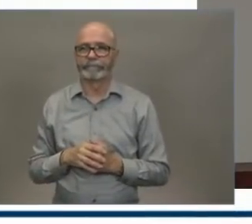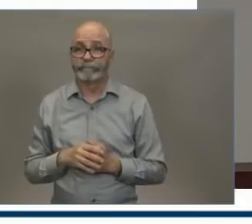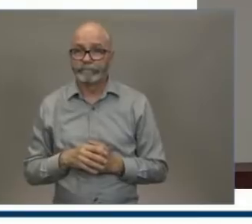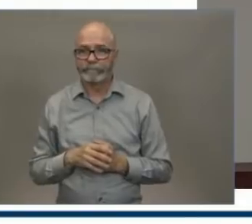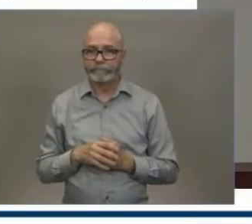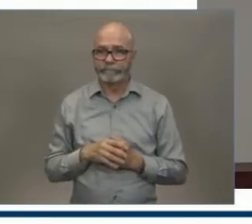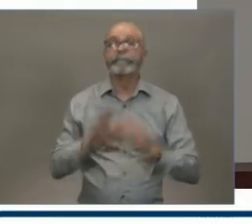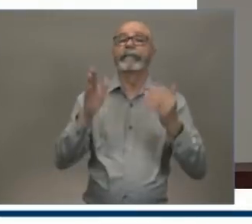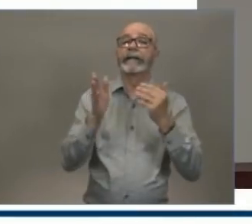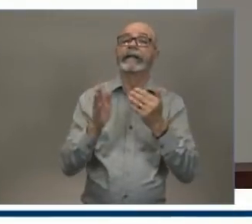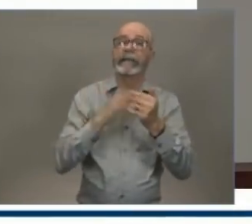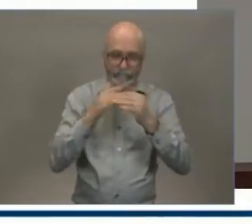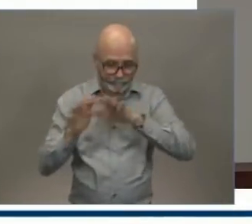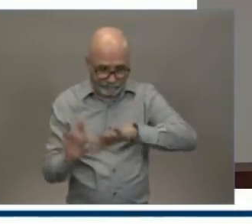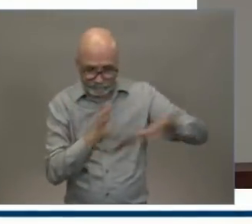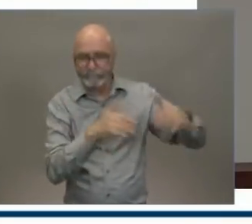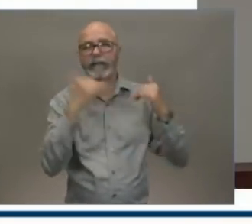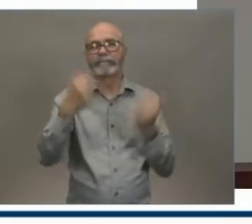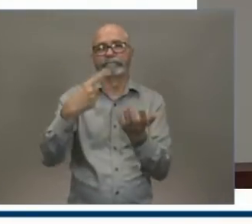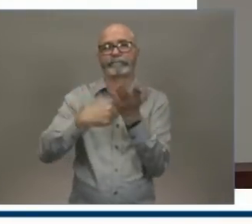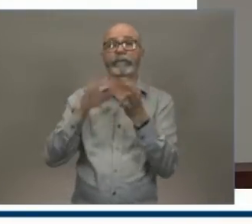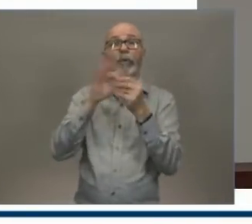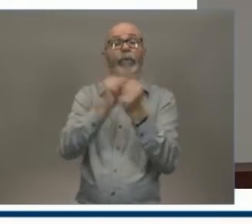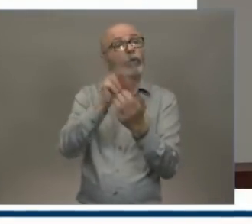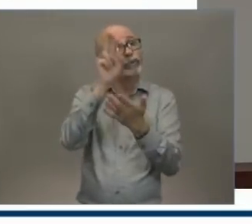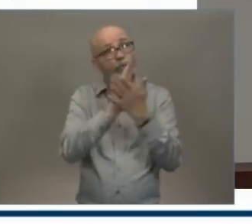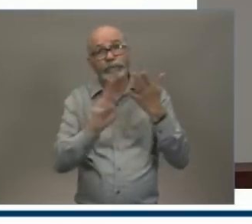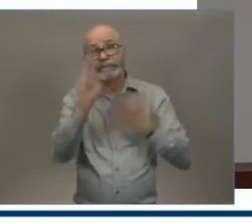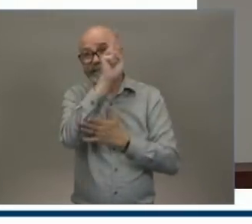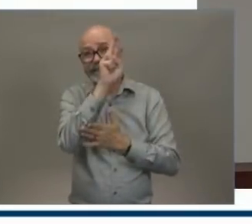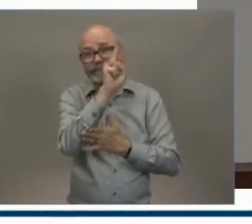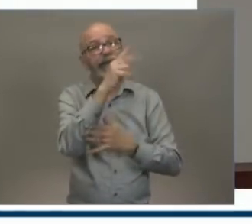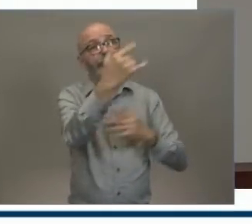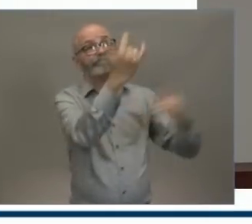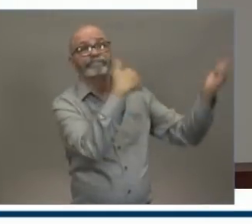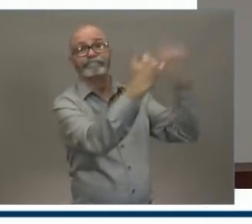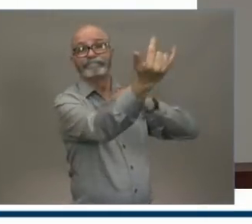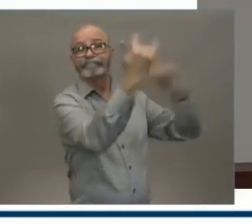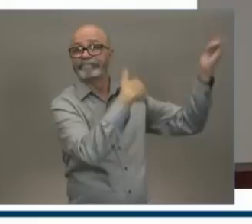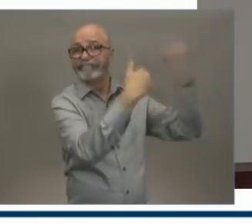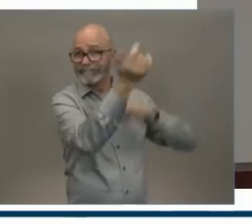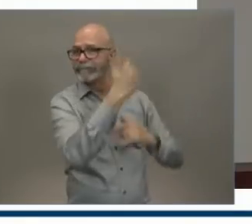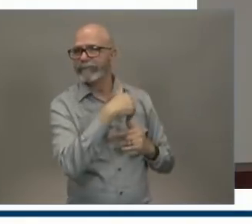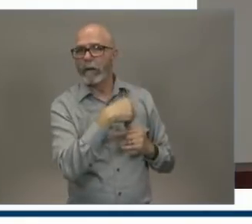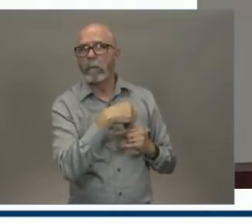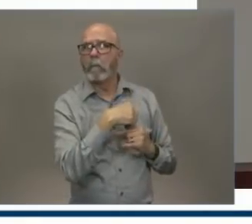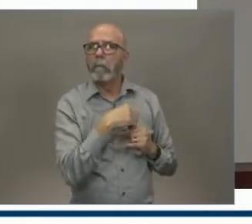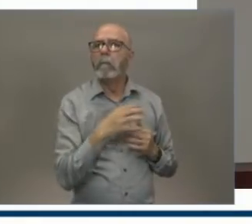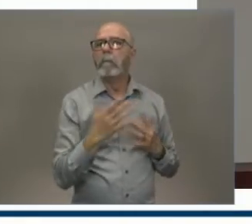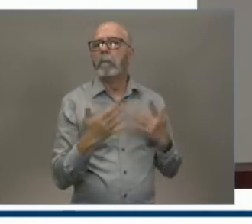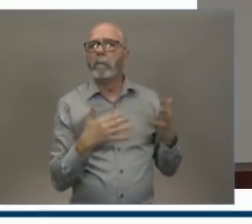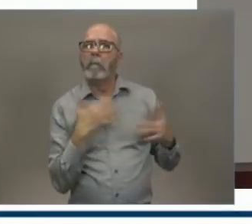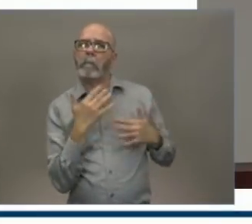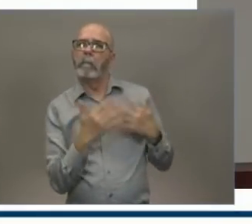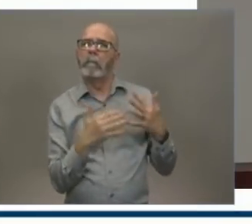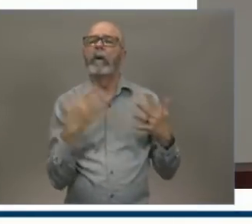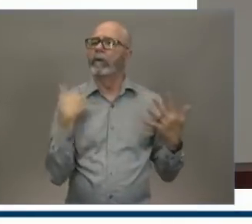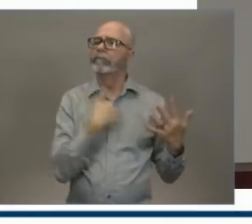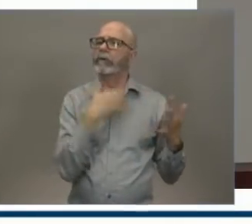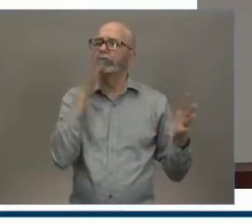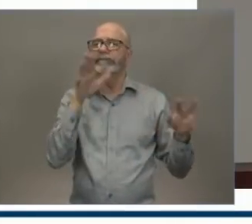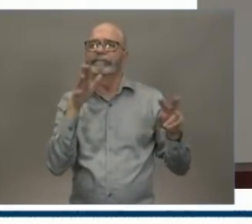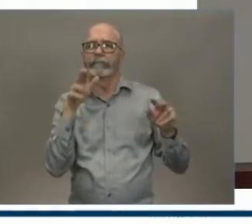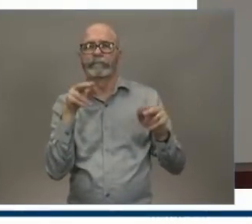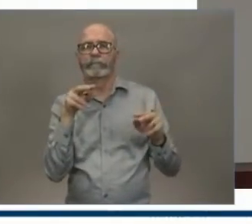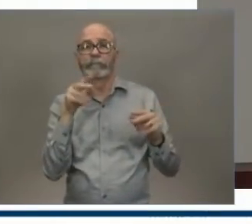university students returning is starting to dwindle, we will be refocusing our efforts on pop-up testing in university